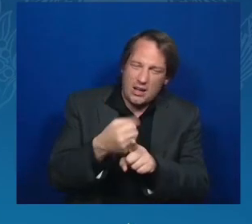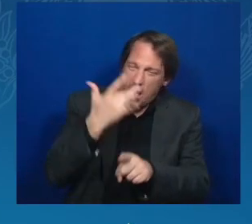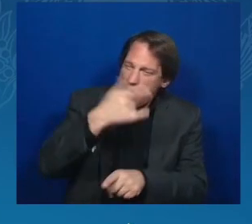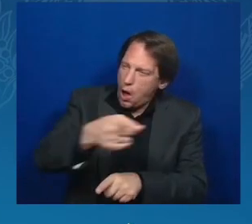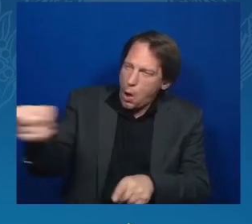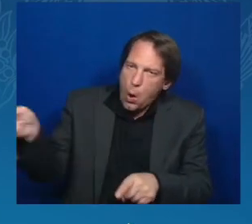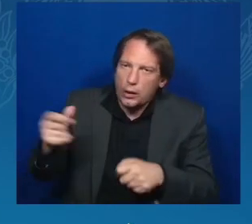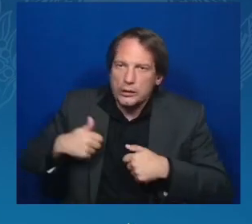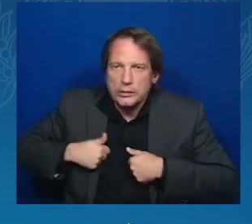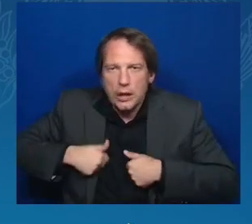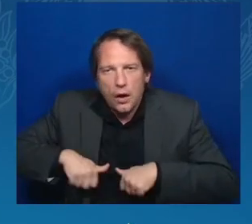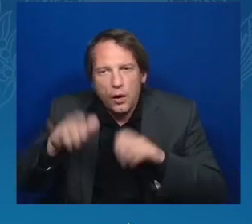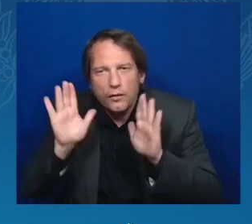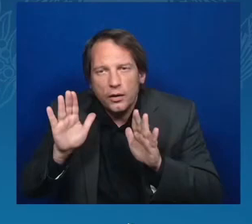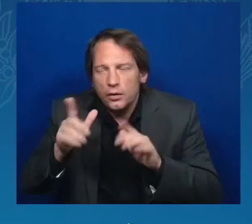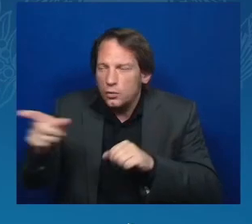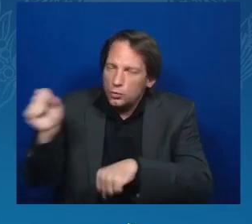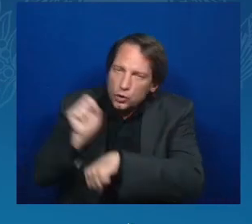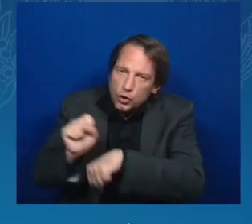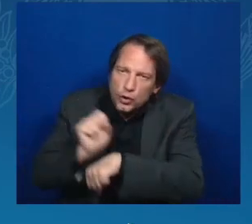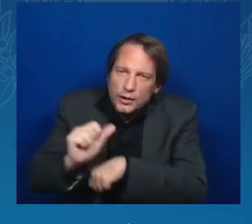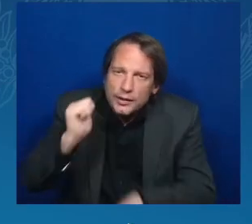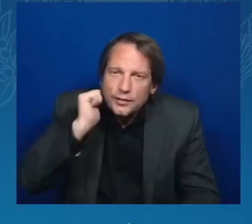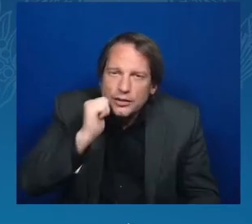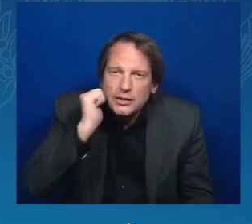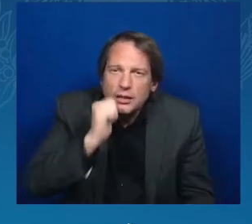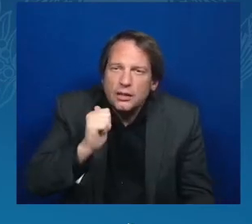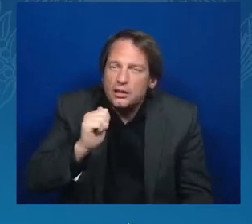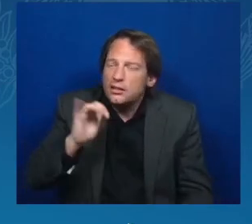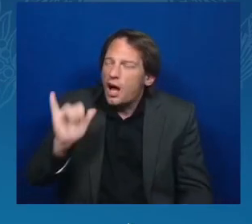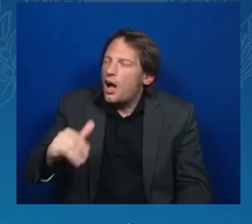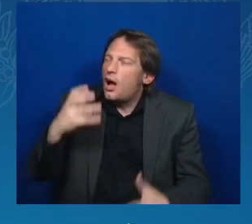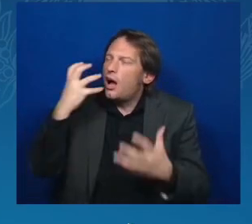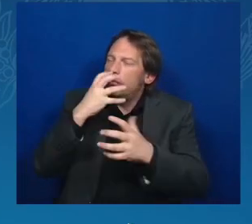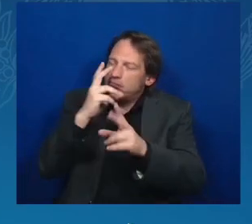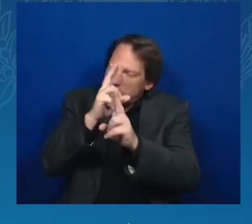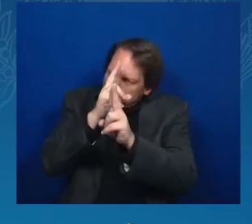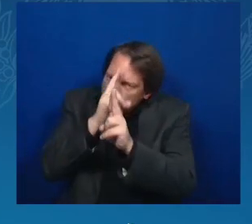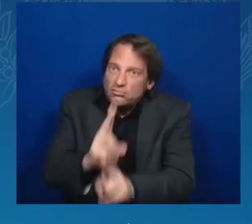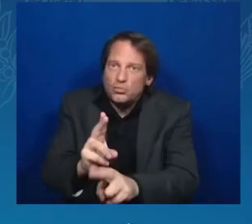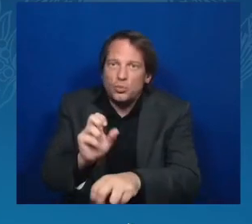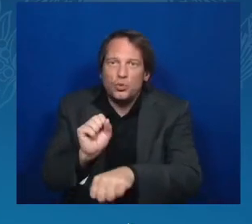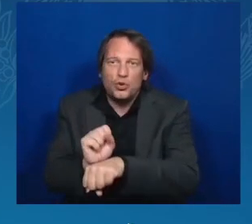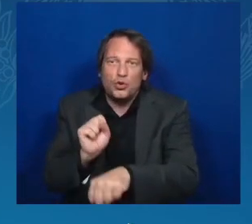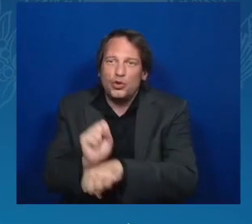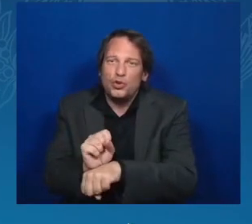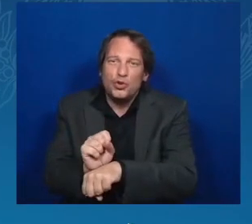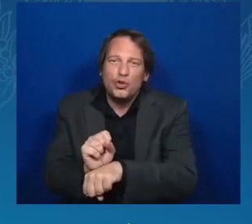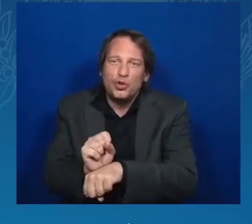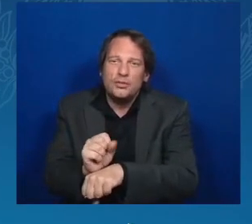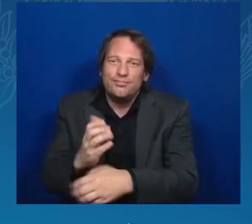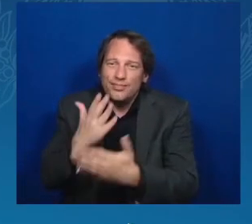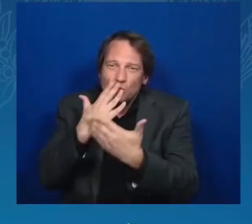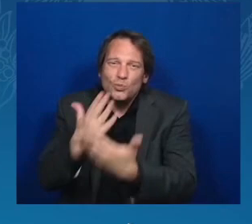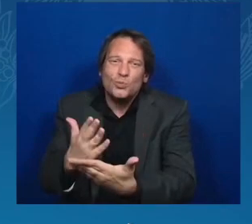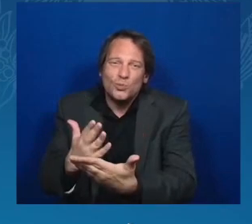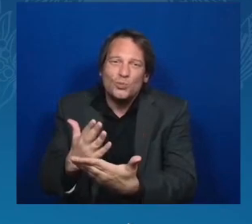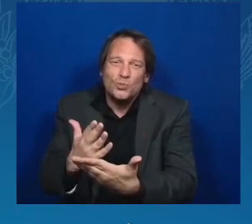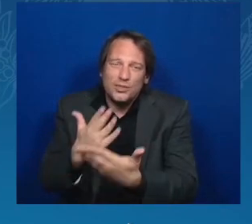really is the most noble work anybody can do, and thank you. Thank you. Thank you. Thank you.